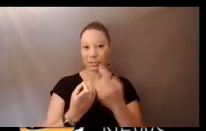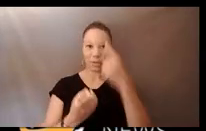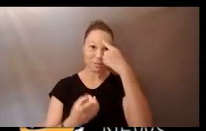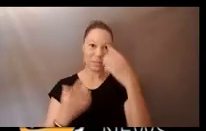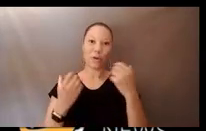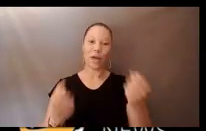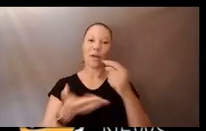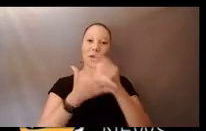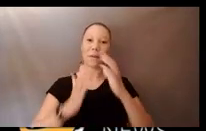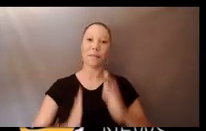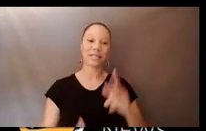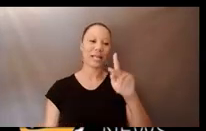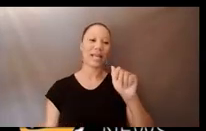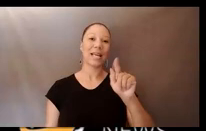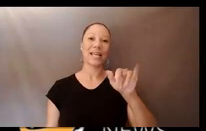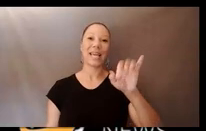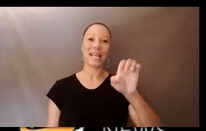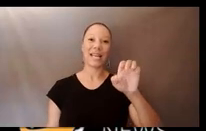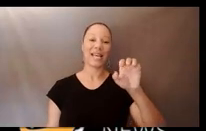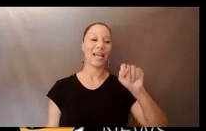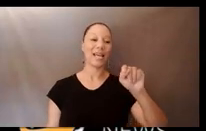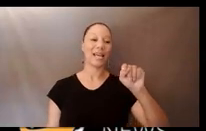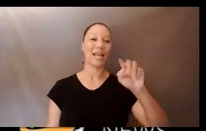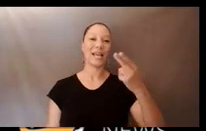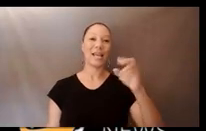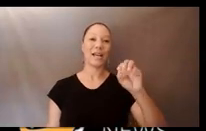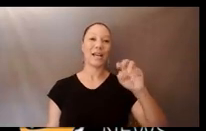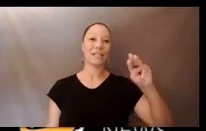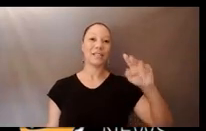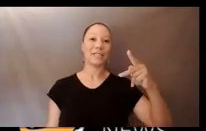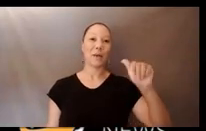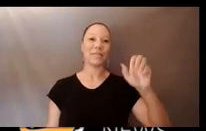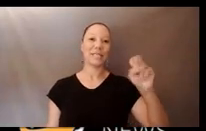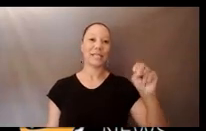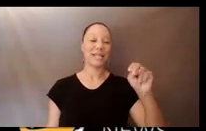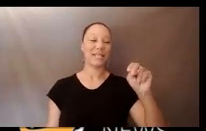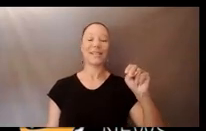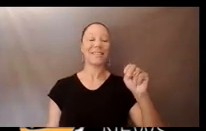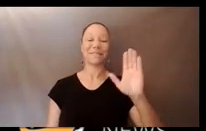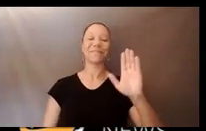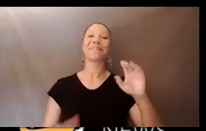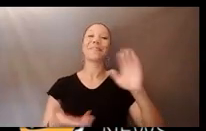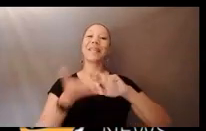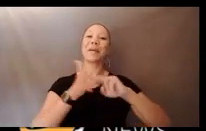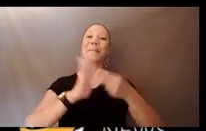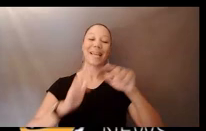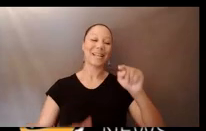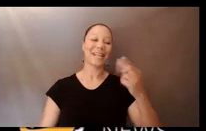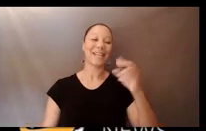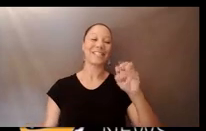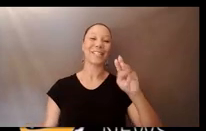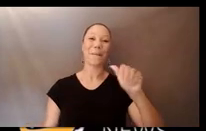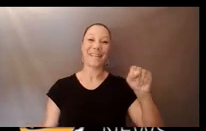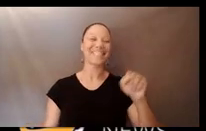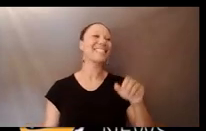Miss Katie Thompson. Katie Thomas. Apologize. All right. Well, wonderful to have you all here today. We're going